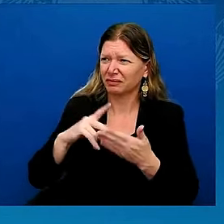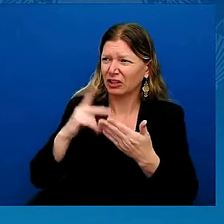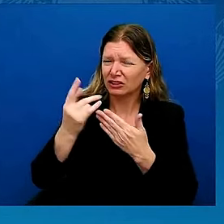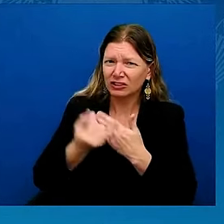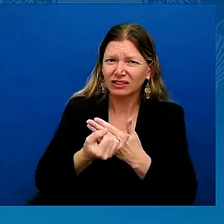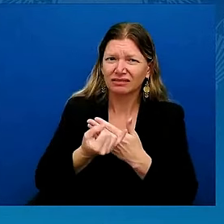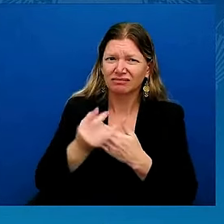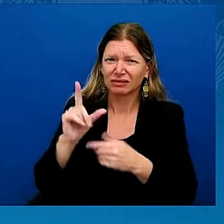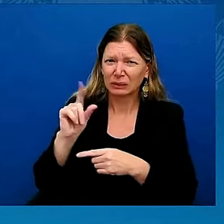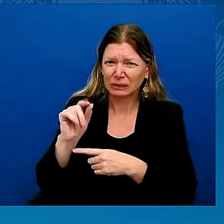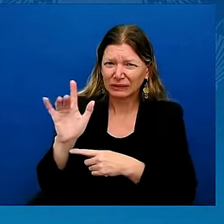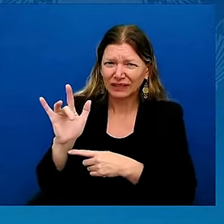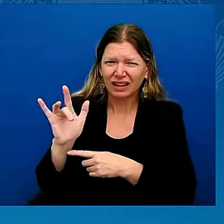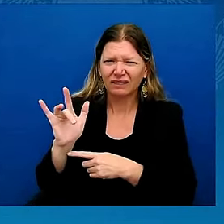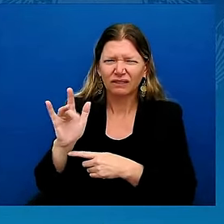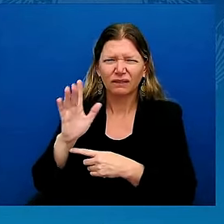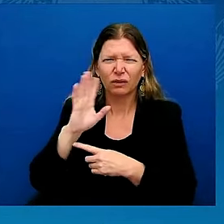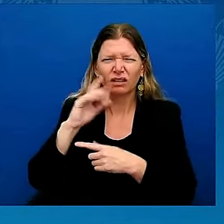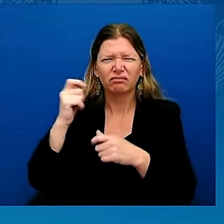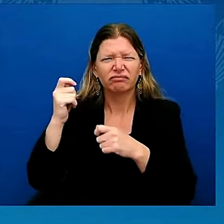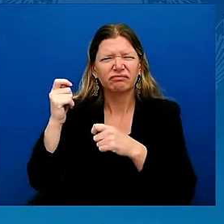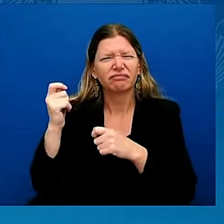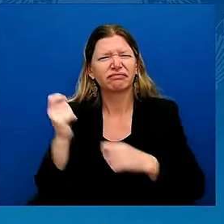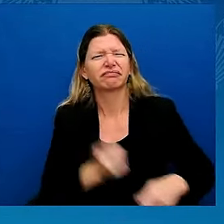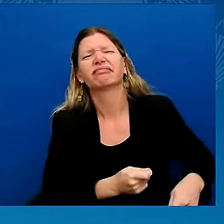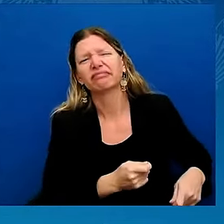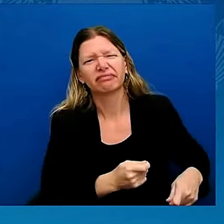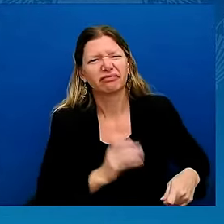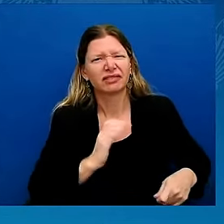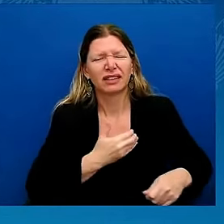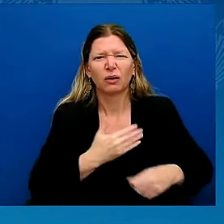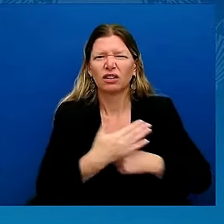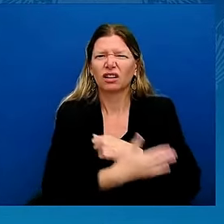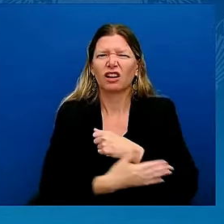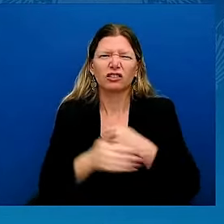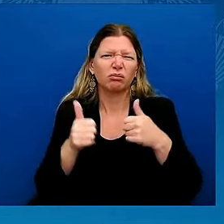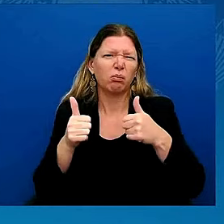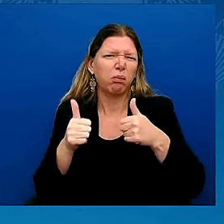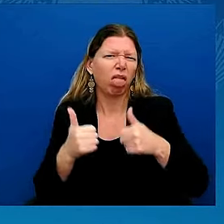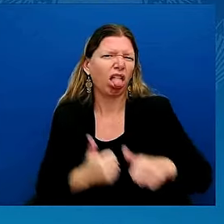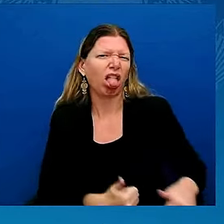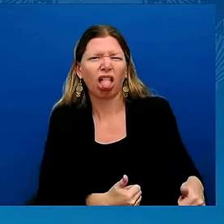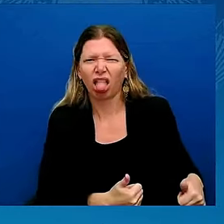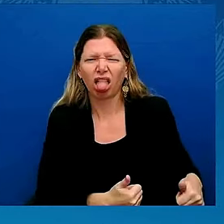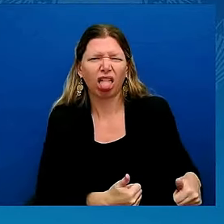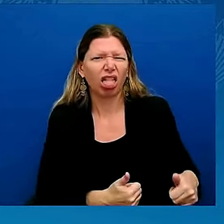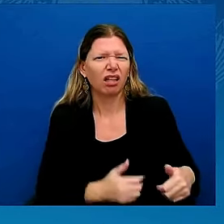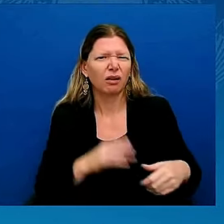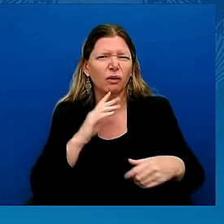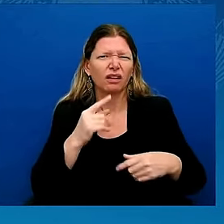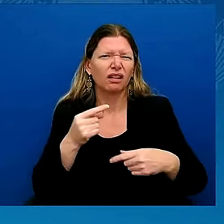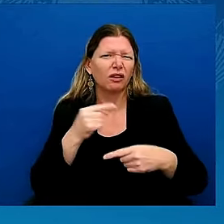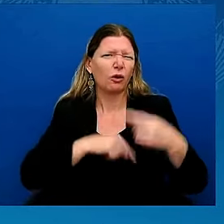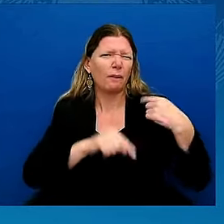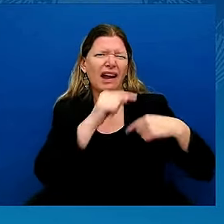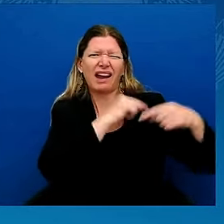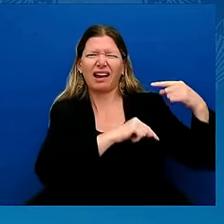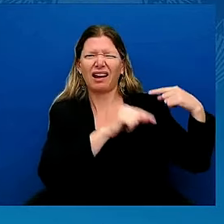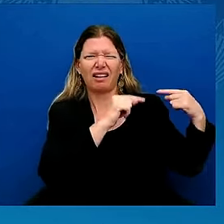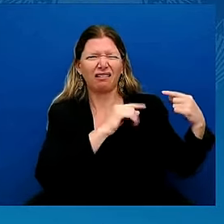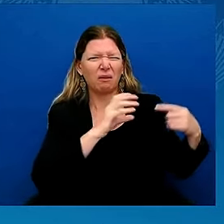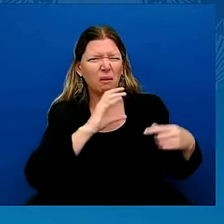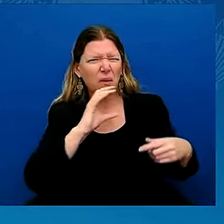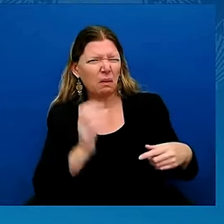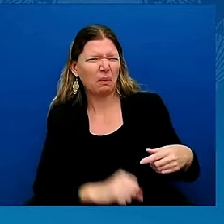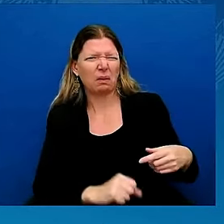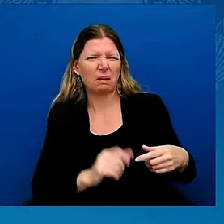But we are not going back. We are not going back. We are not going back. Instead,